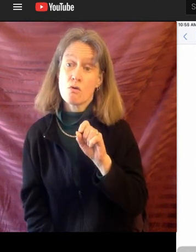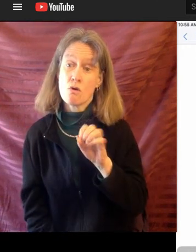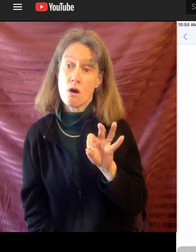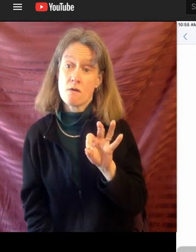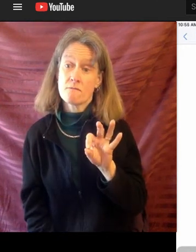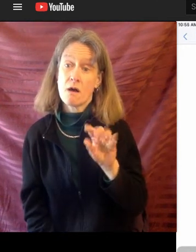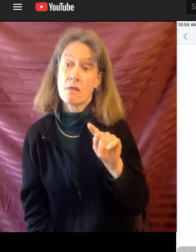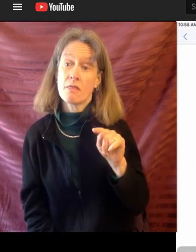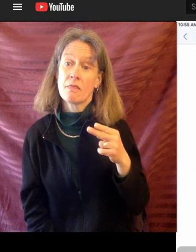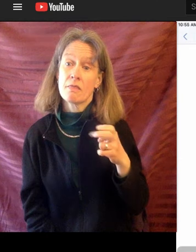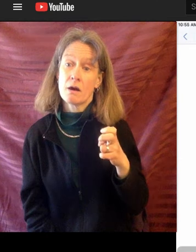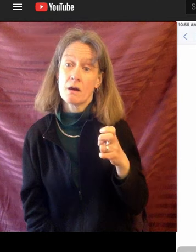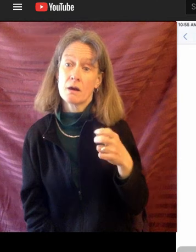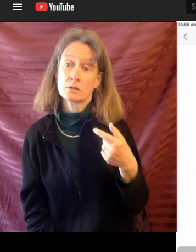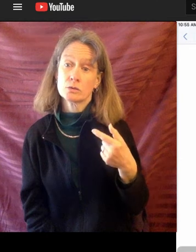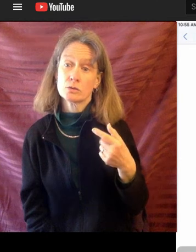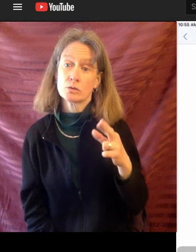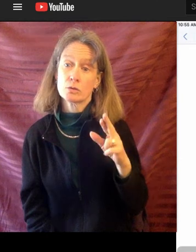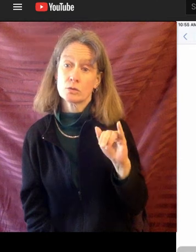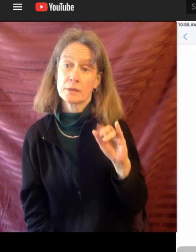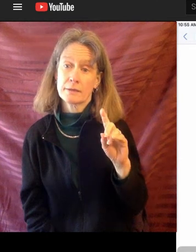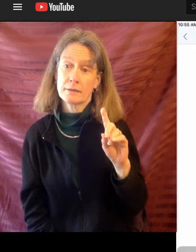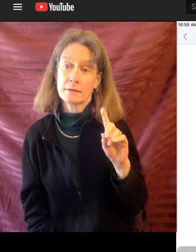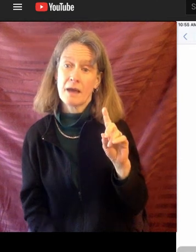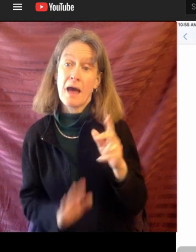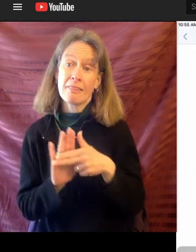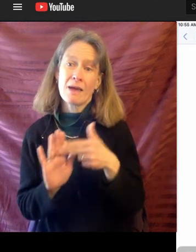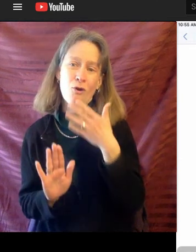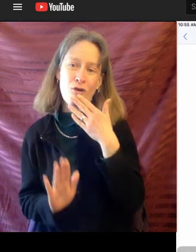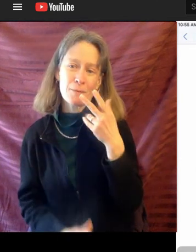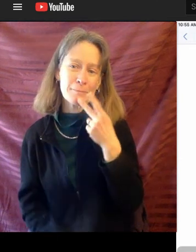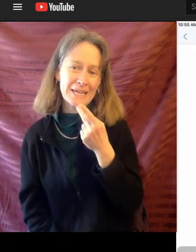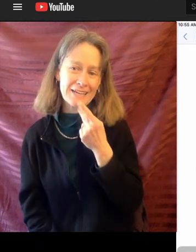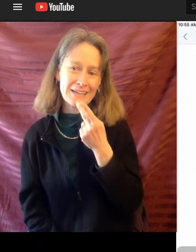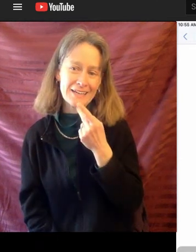grid. I labeled it in pink.